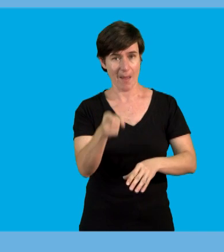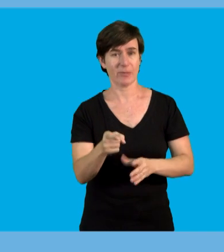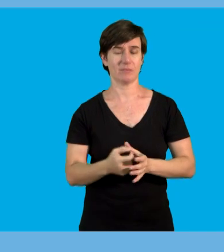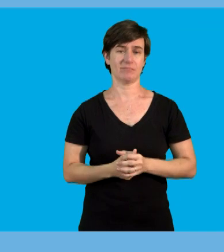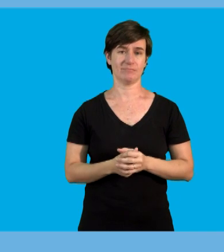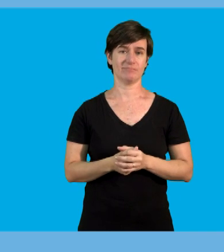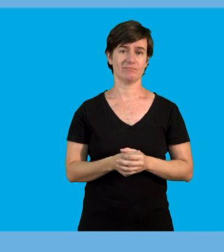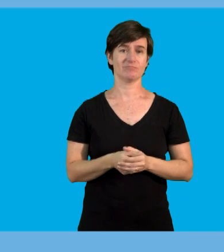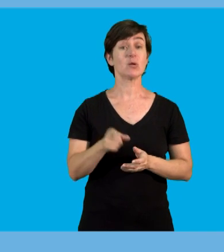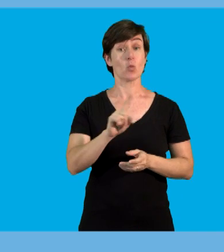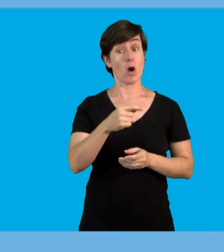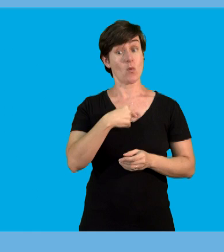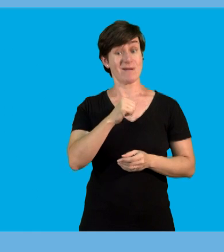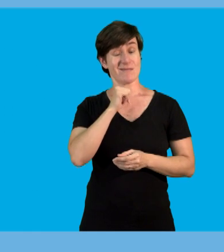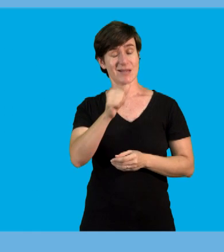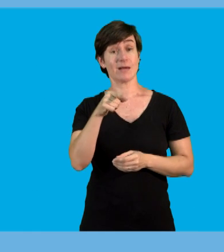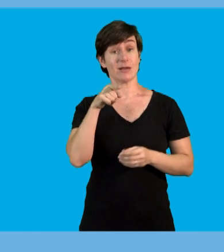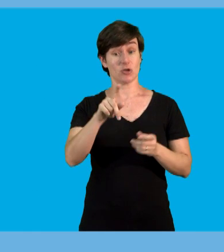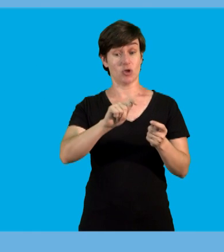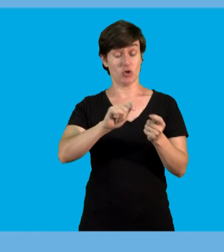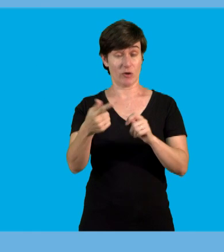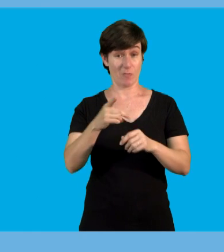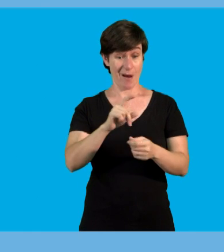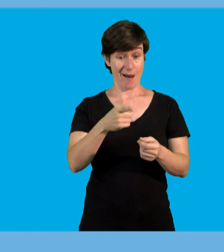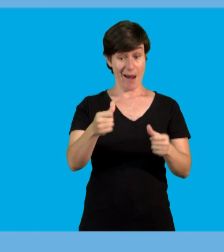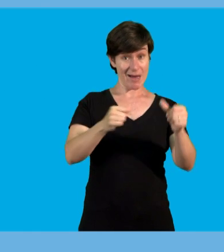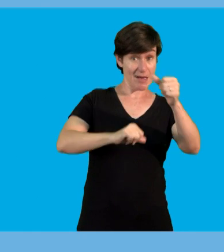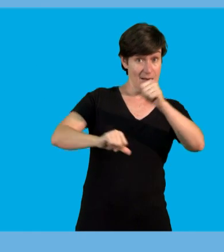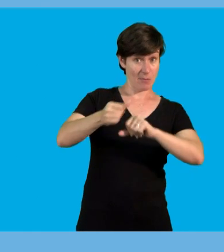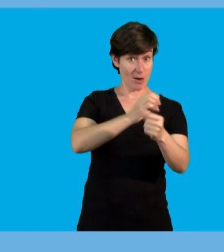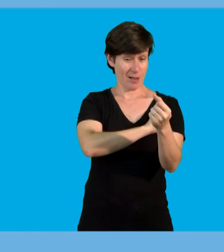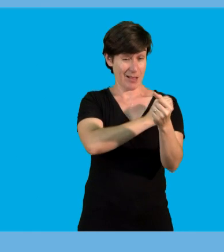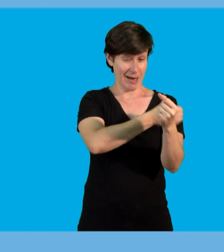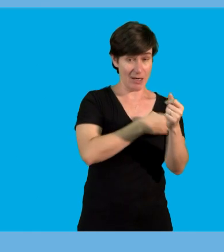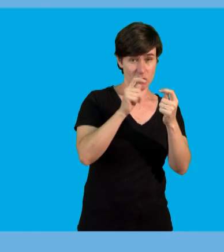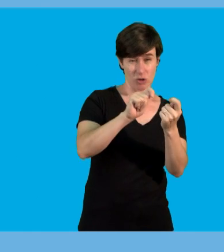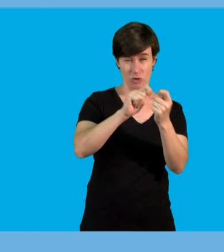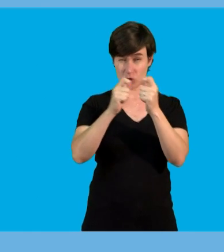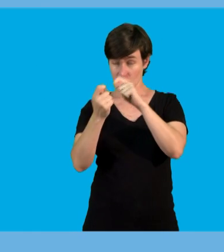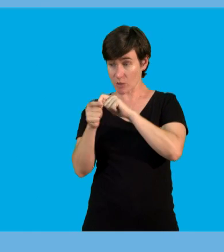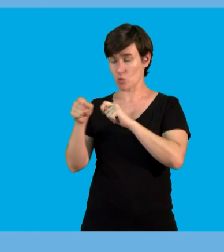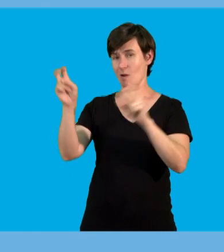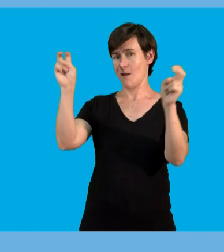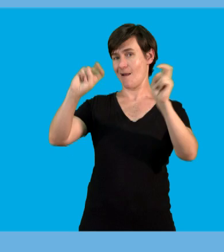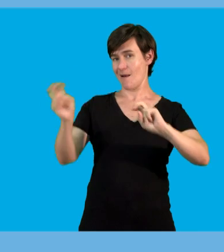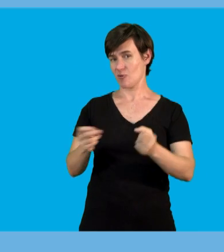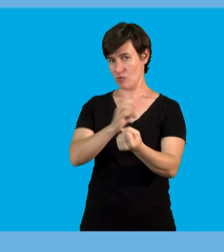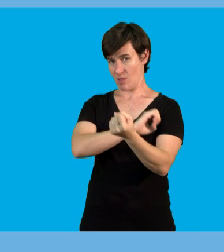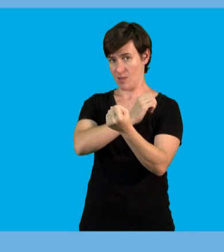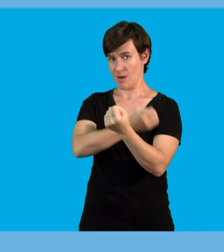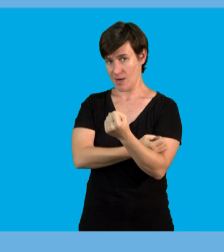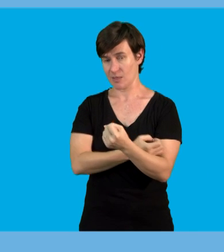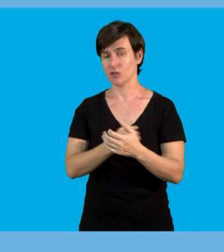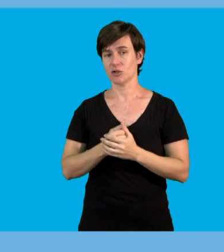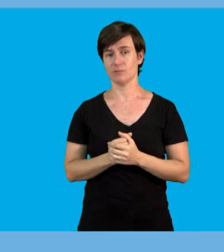there. So which is why we're saying there's a conversion of chemical energy that is happening inside the cell into electrical